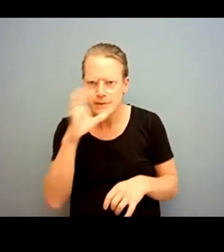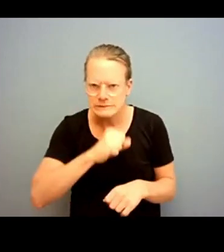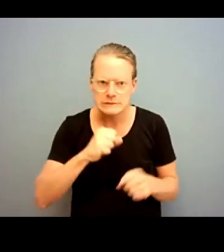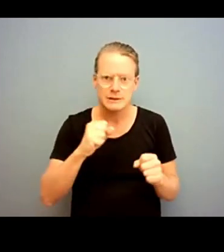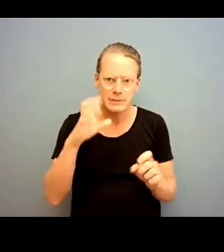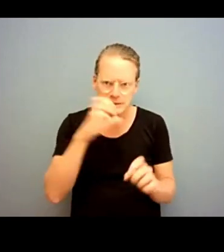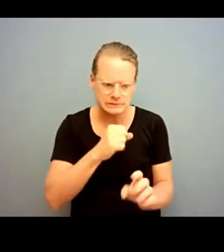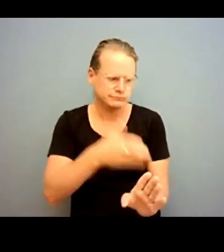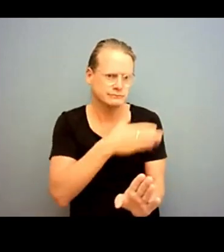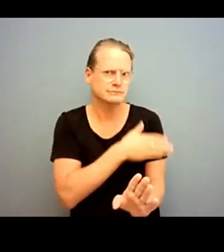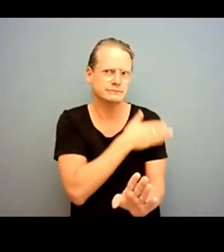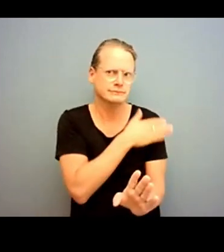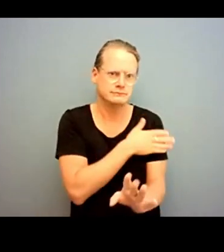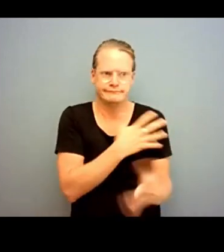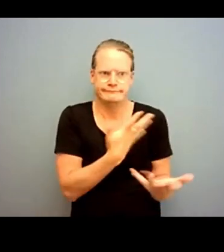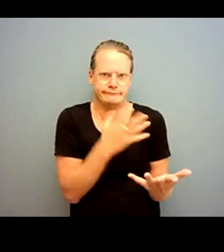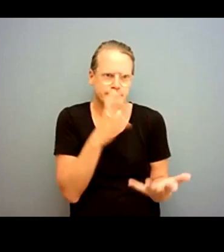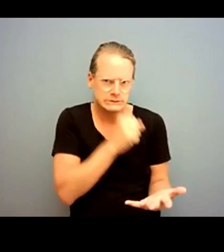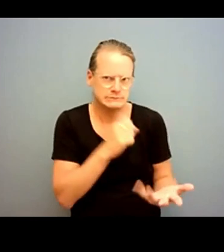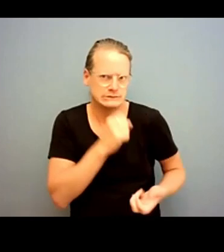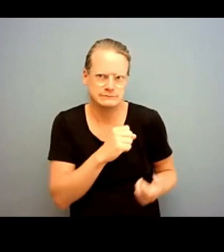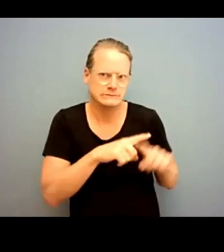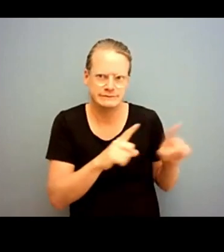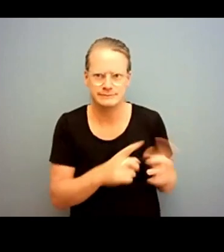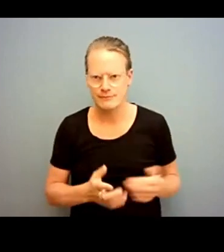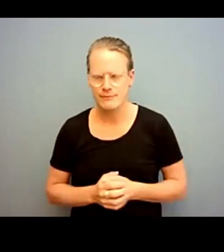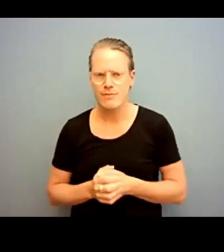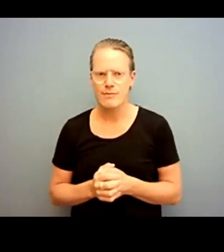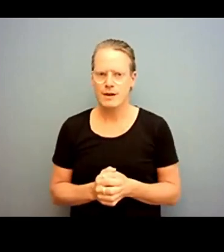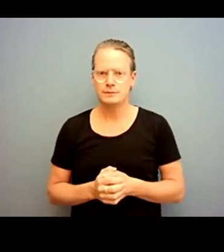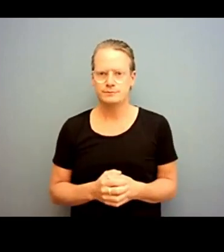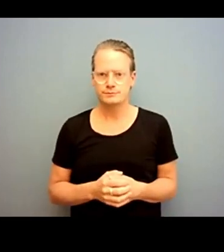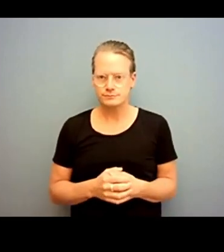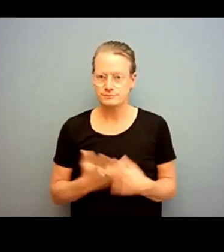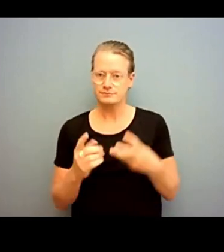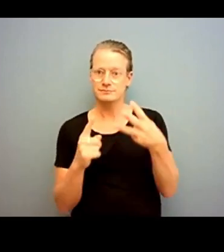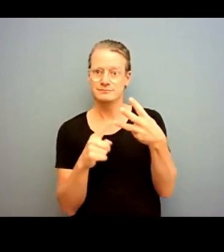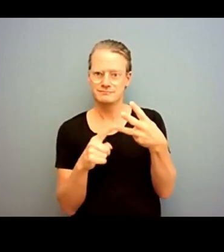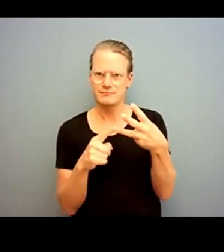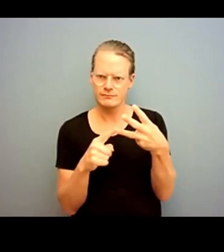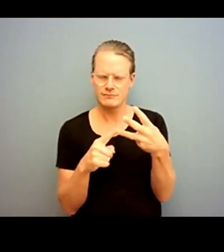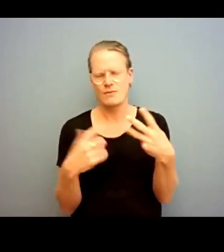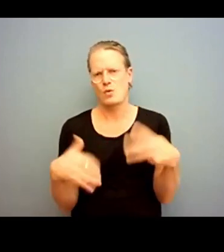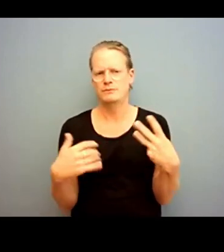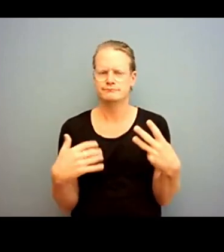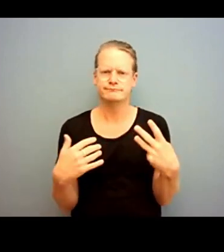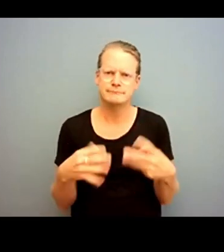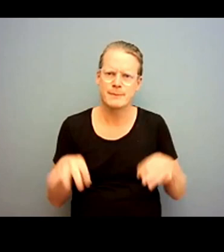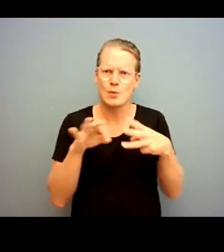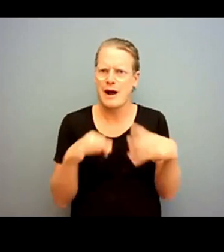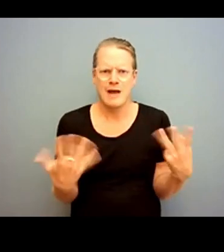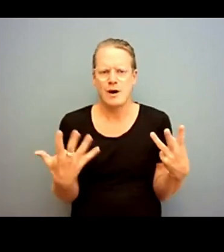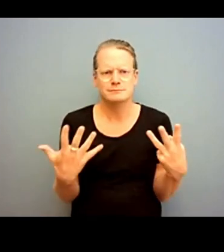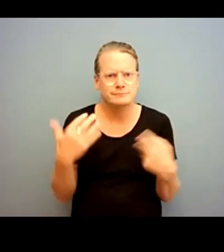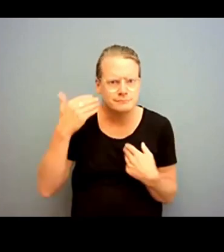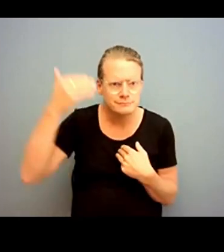world. And thirdly, and perhaps more importantly, what does it point toward? Does it require of countries